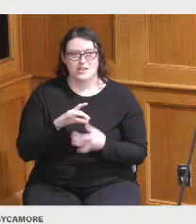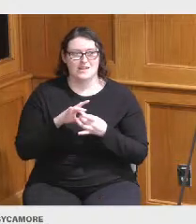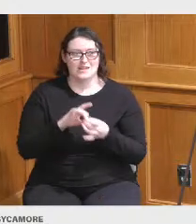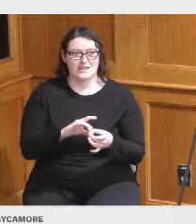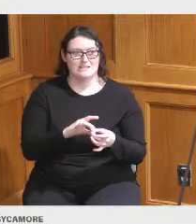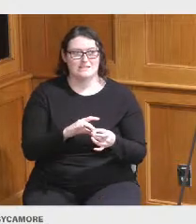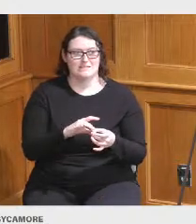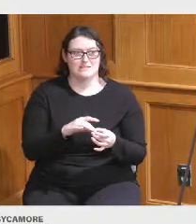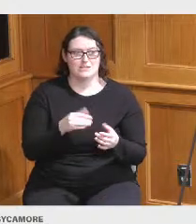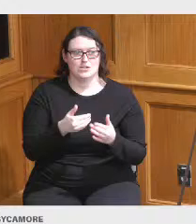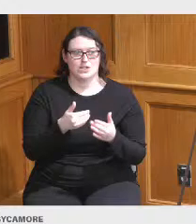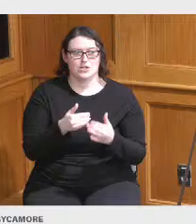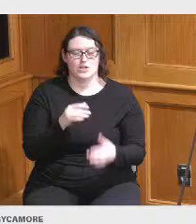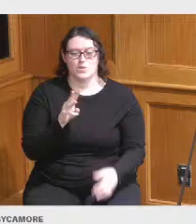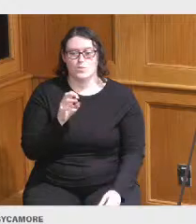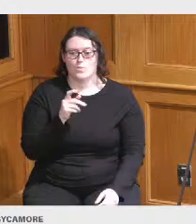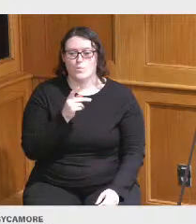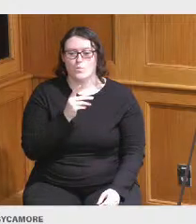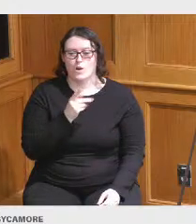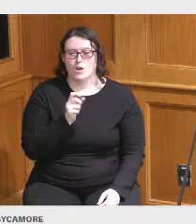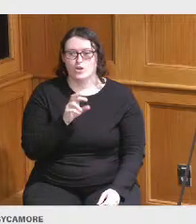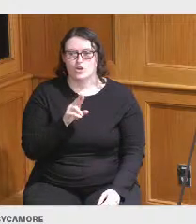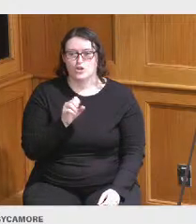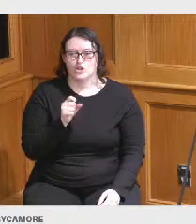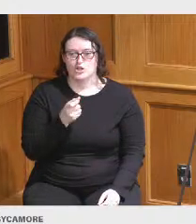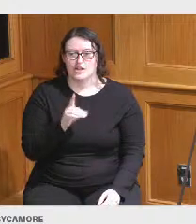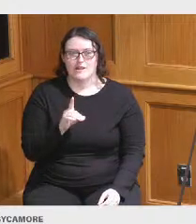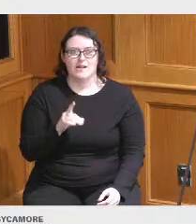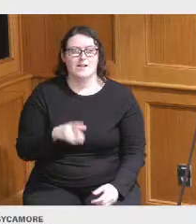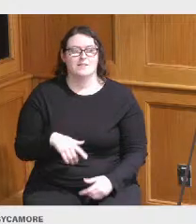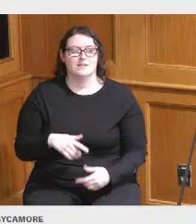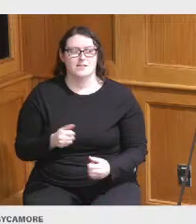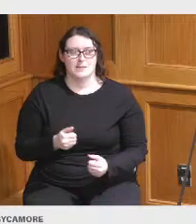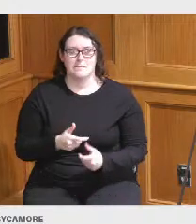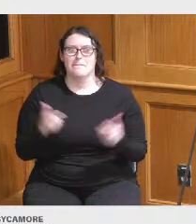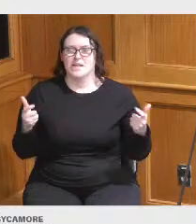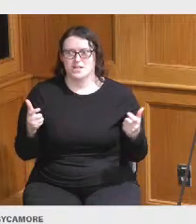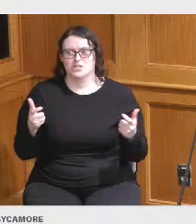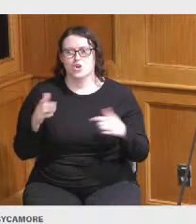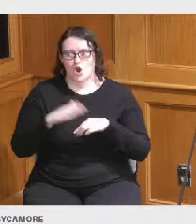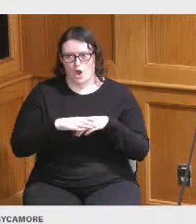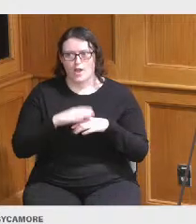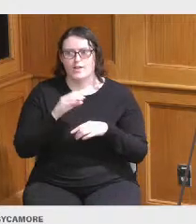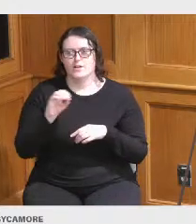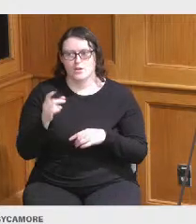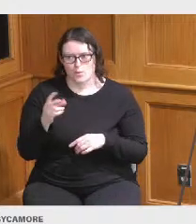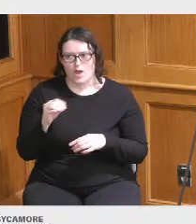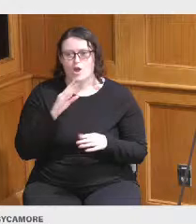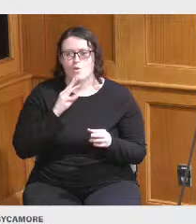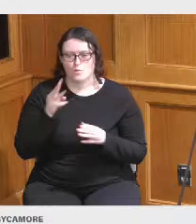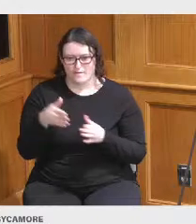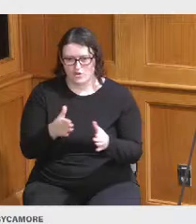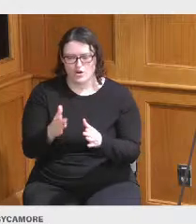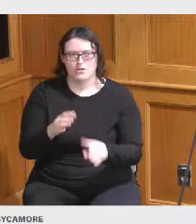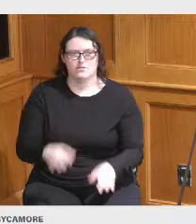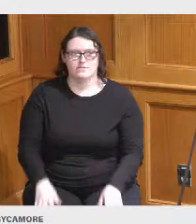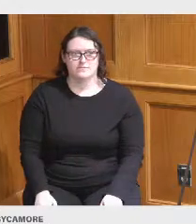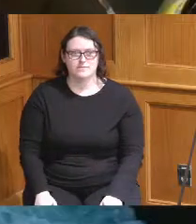of the largest treatment plants on the Ohio River, and just geographically where they are throughout the county.